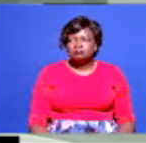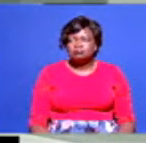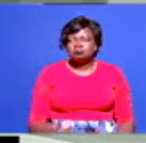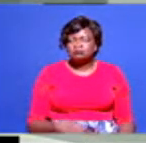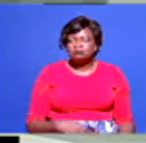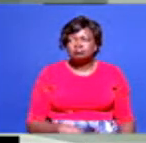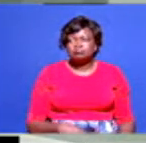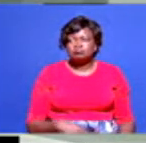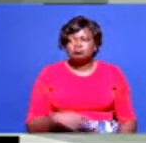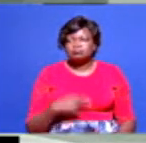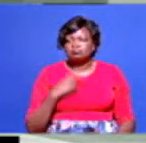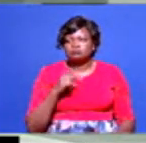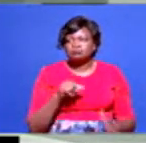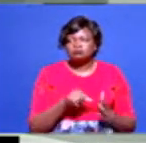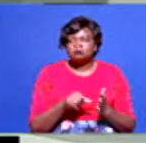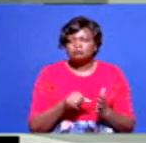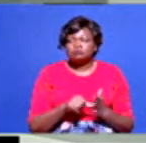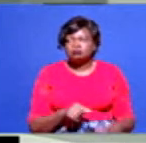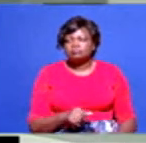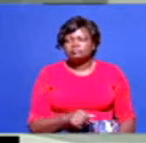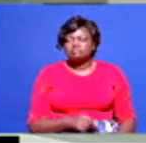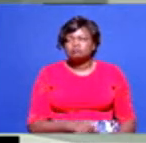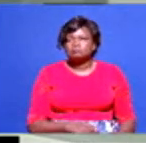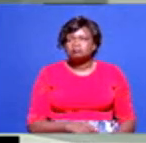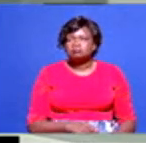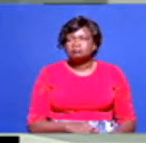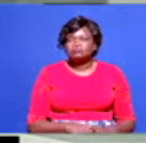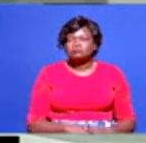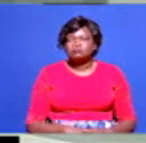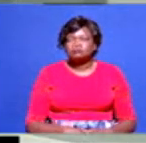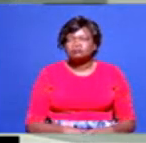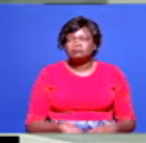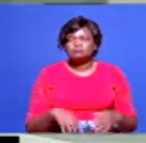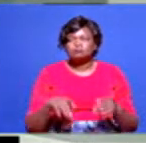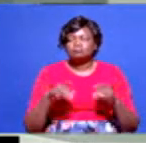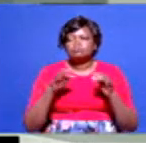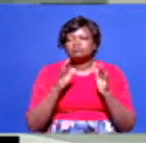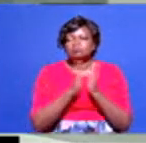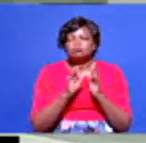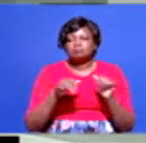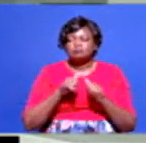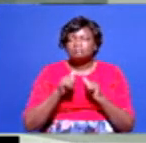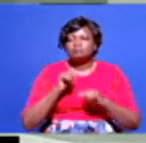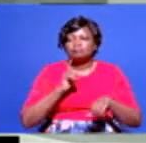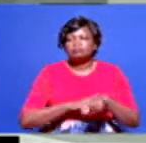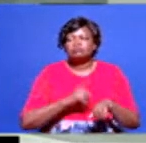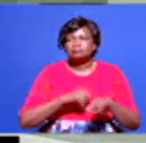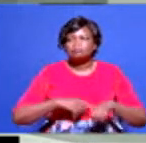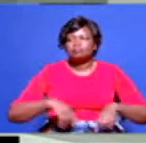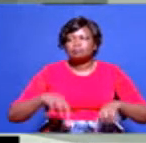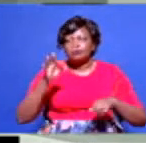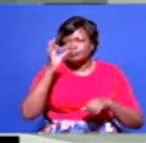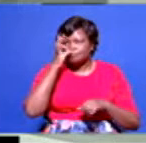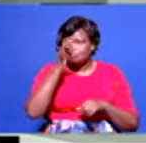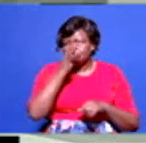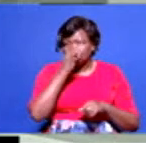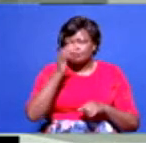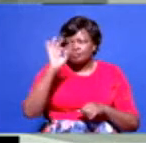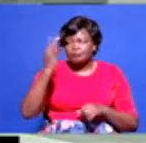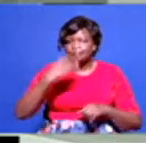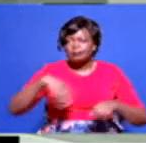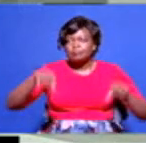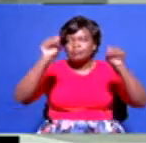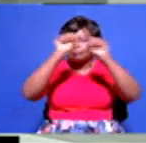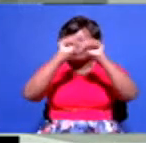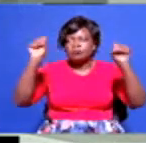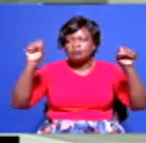As we give you a comprehensive coverage of the life and times of the late president, that's Mwai Kibaki, the third head of state. We